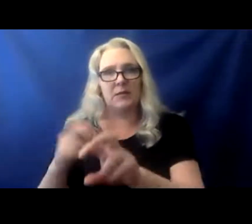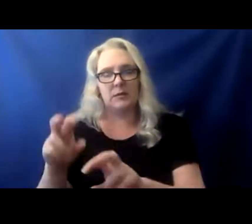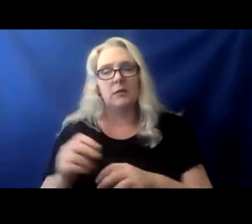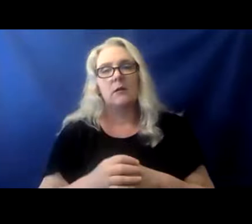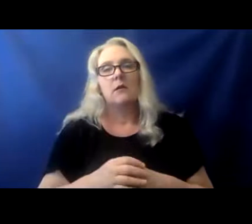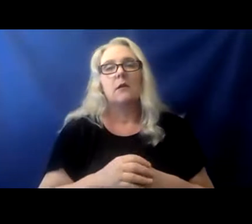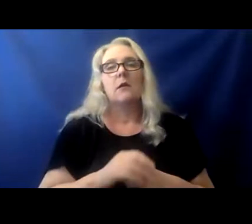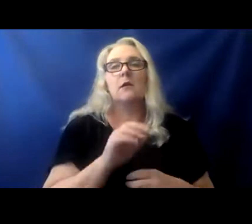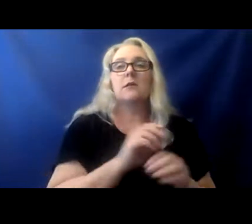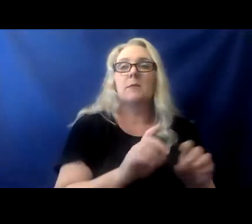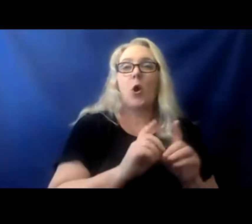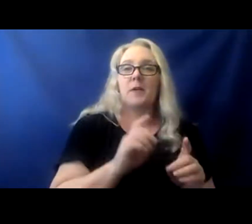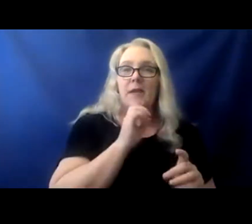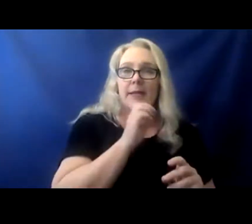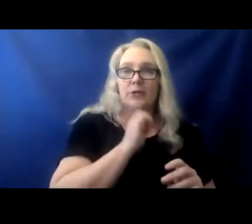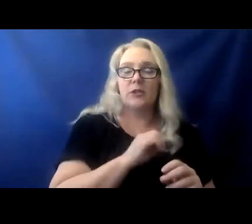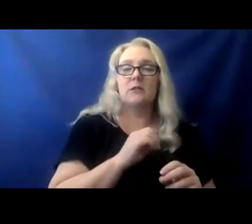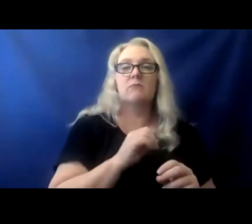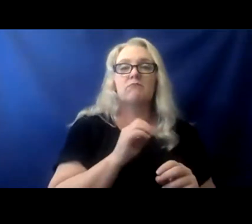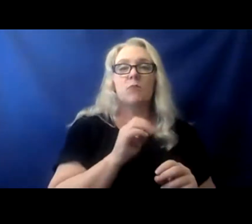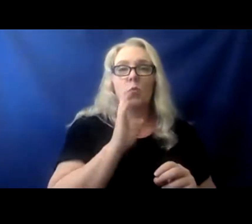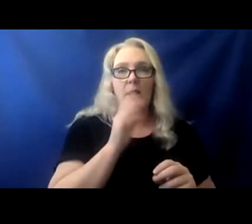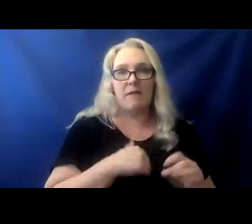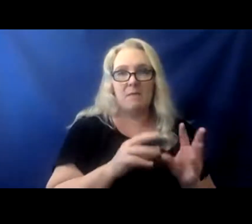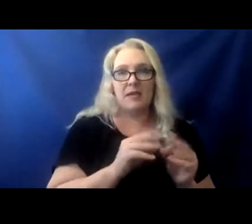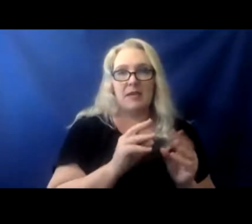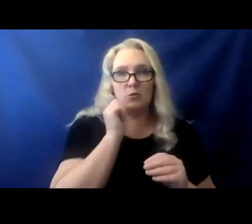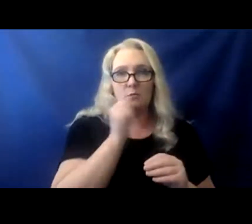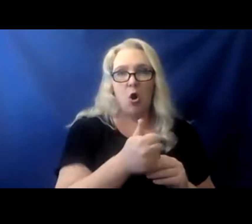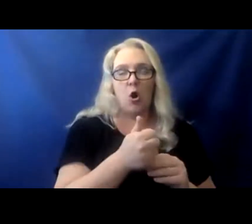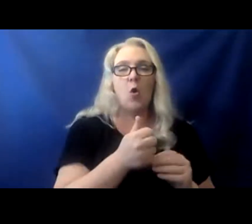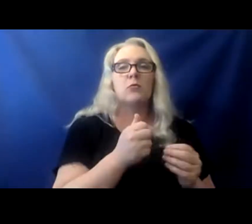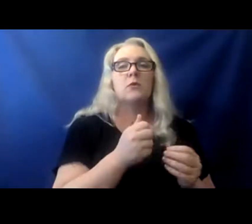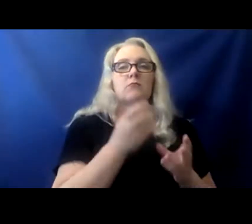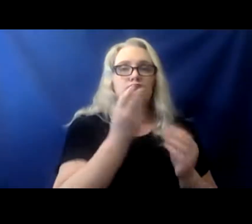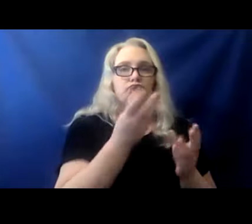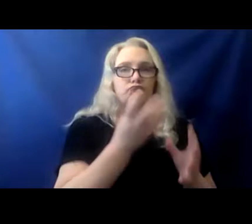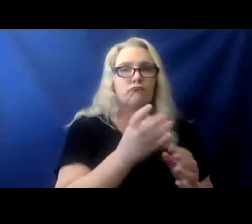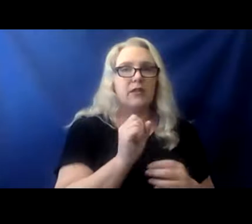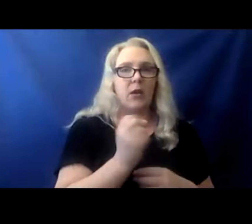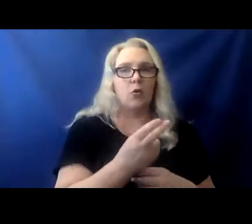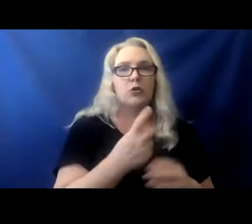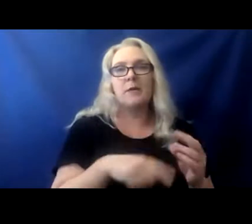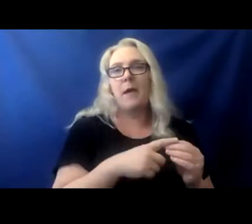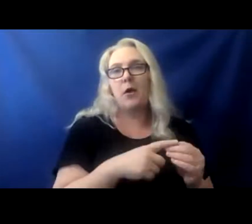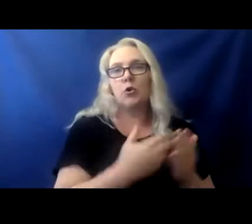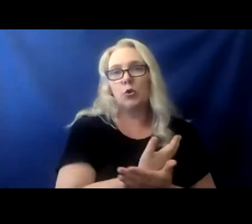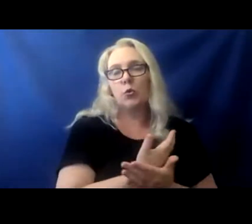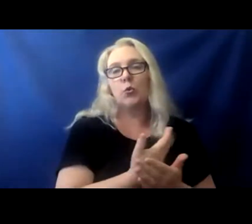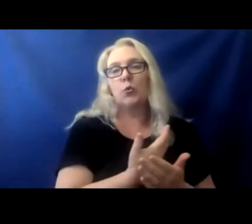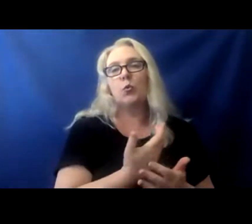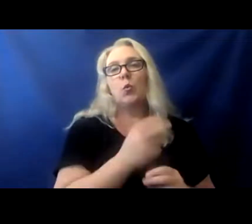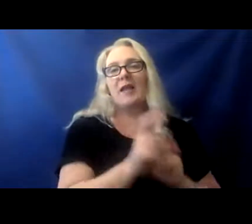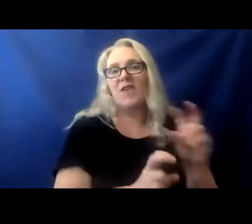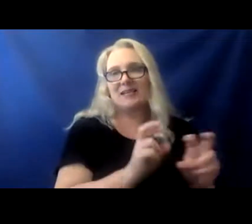we'll be briefing people at our quarterly stakeholder meeting tomorrow on about a dozen new and continuing and increased